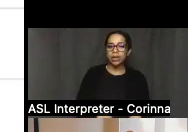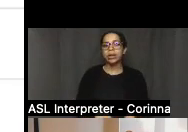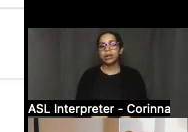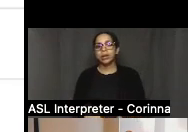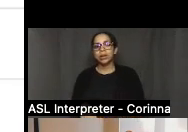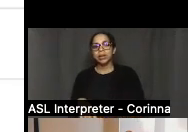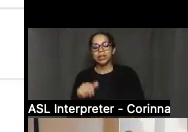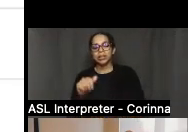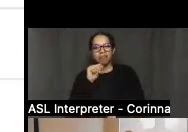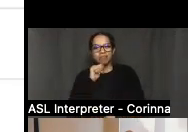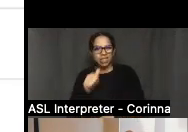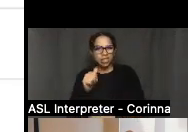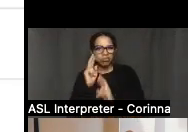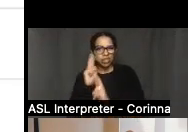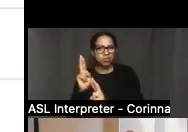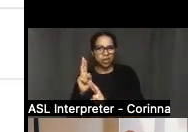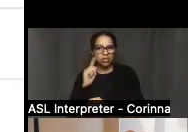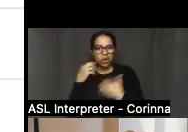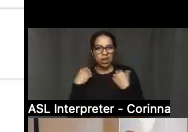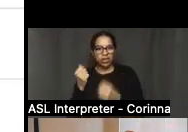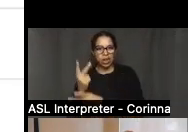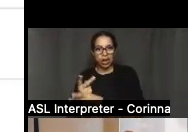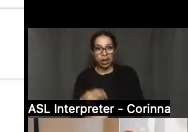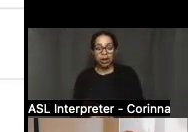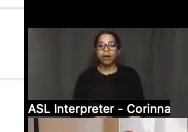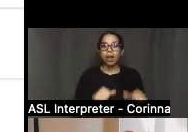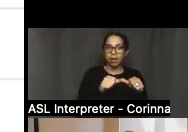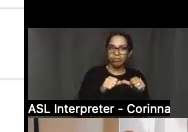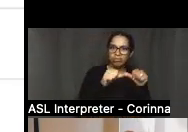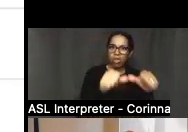disrespect in healthcare, and long COVID.